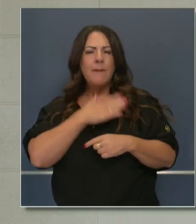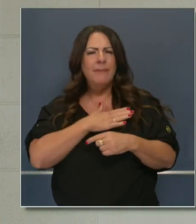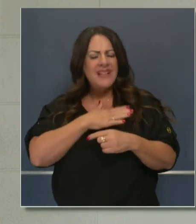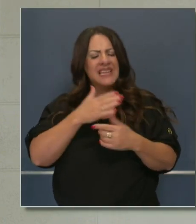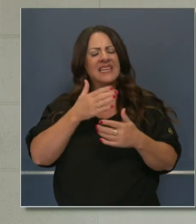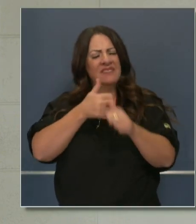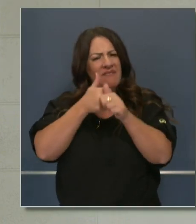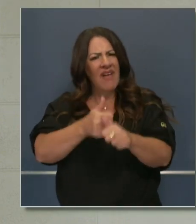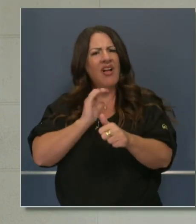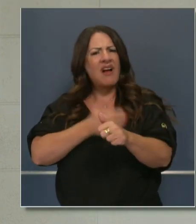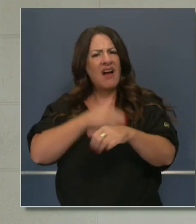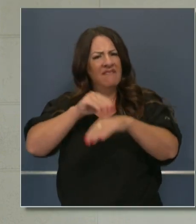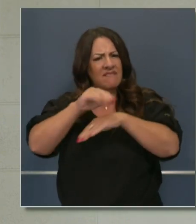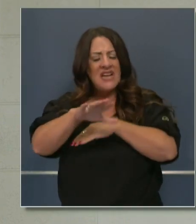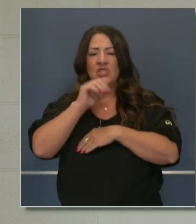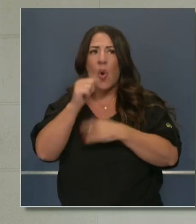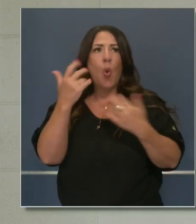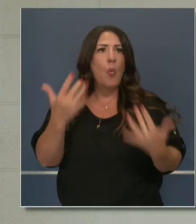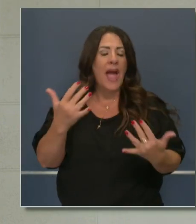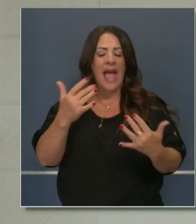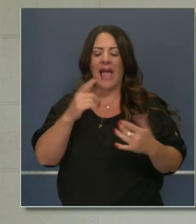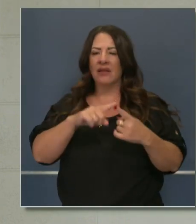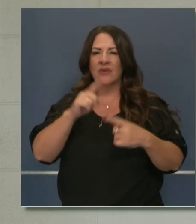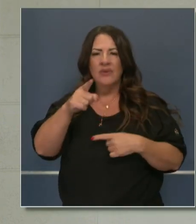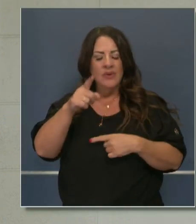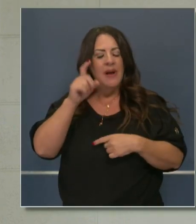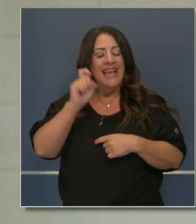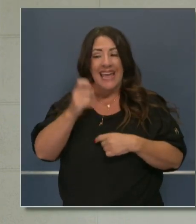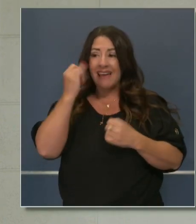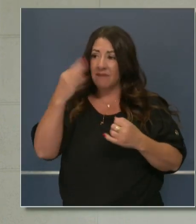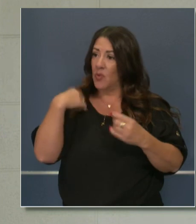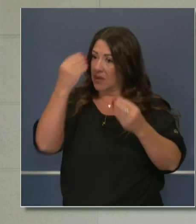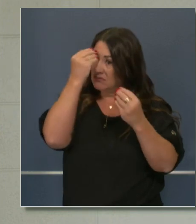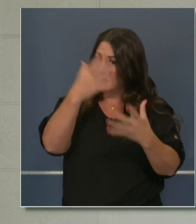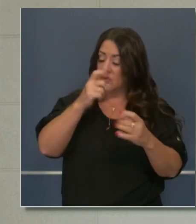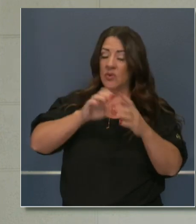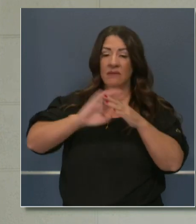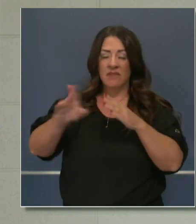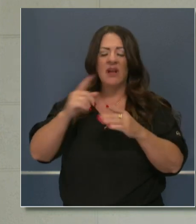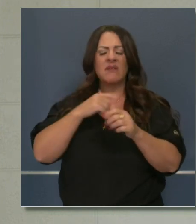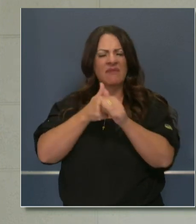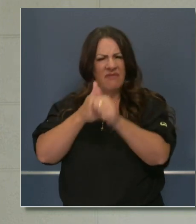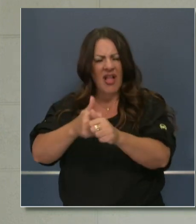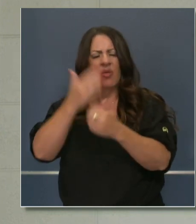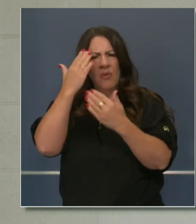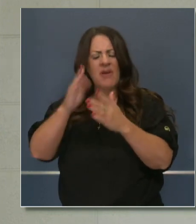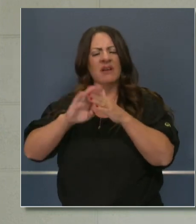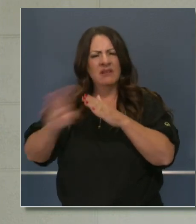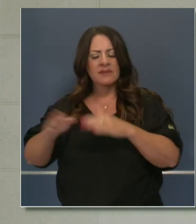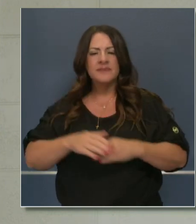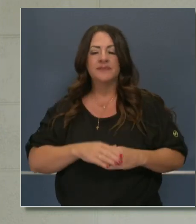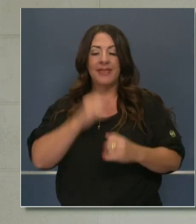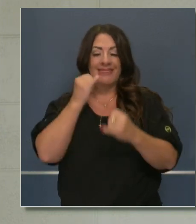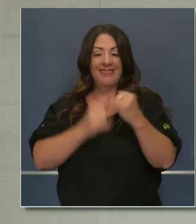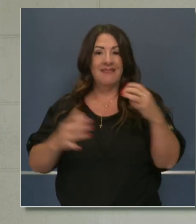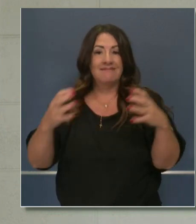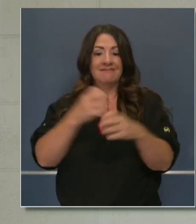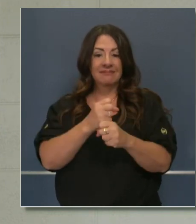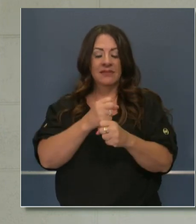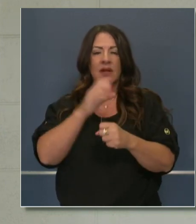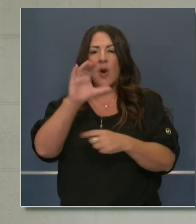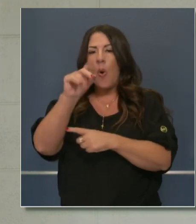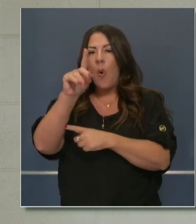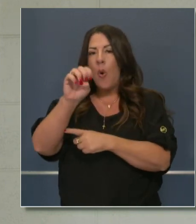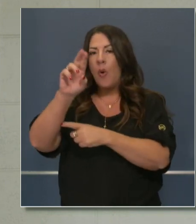advice. Do not wait and listen to the instructions being given by your officials. Lastly, I'll add with Code Red,